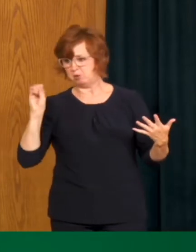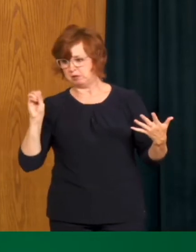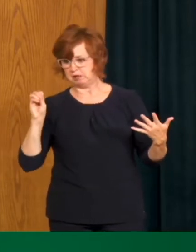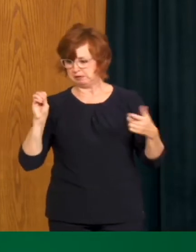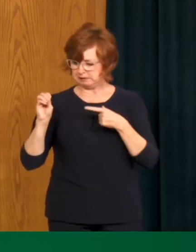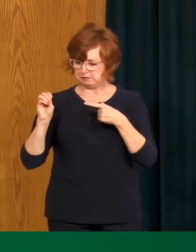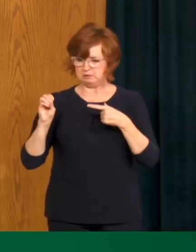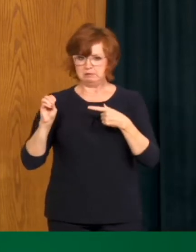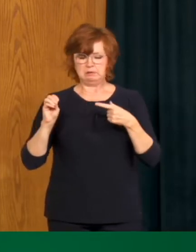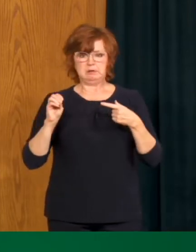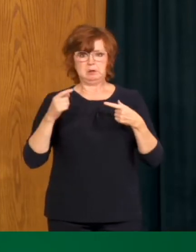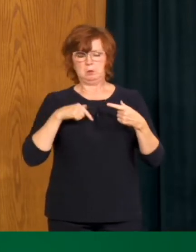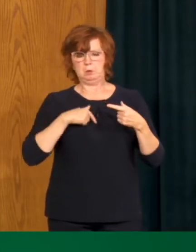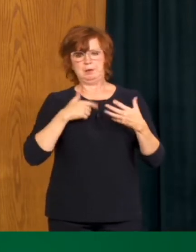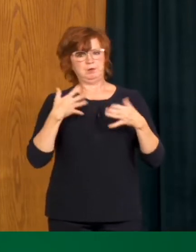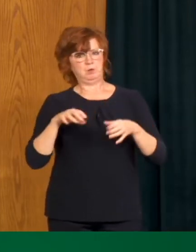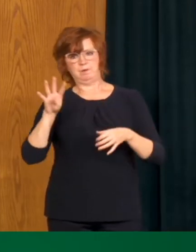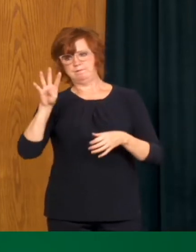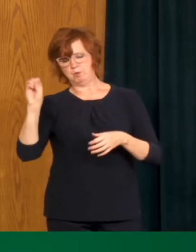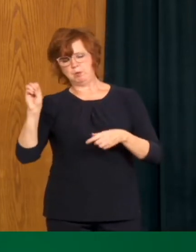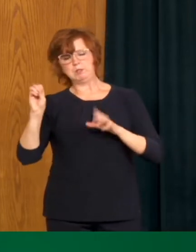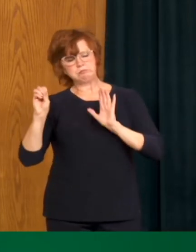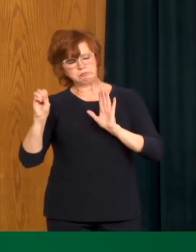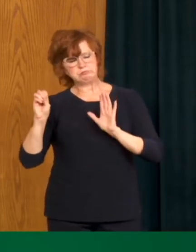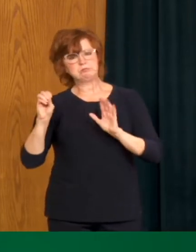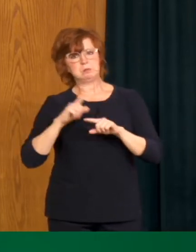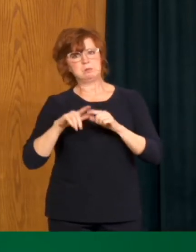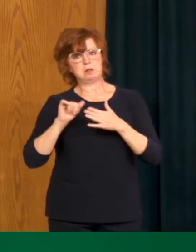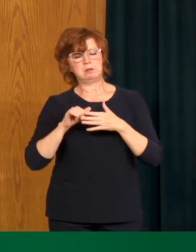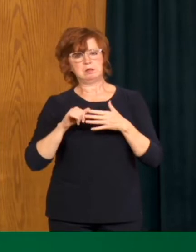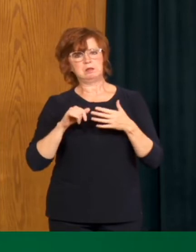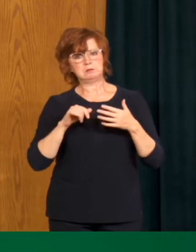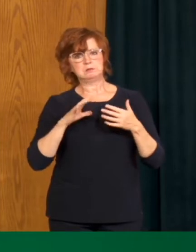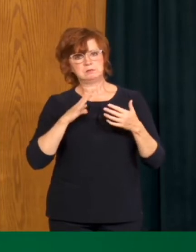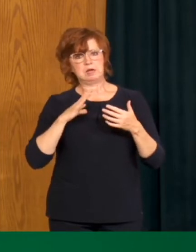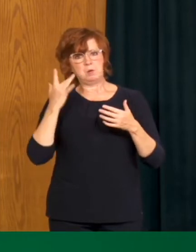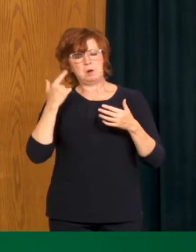surprised when we do see them when we're being as aggressive with contact tracing in that area of the province.